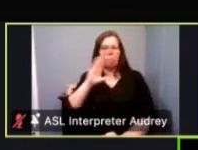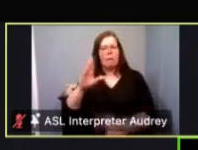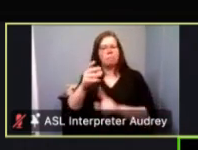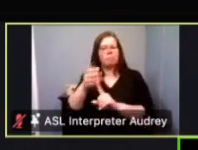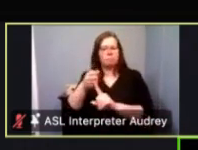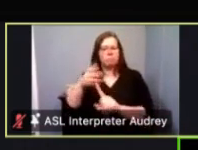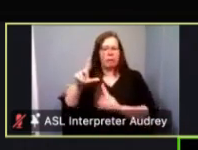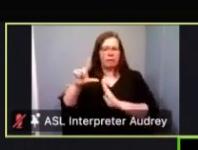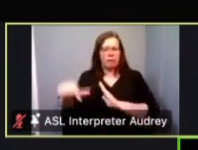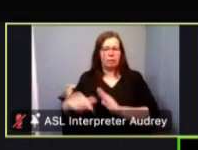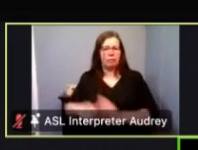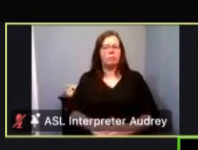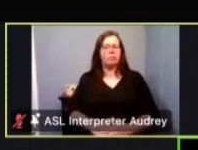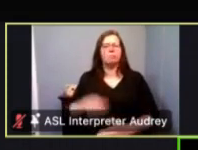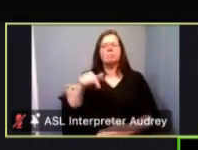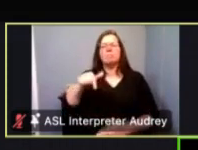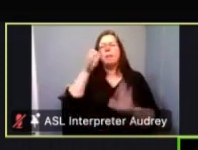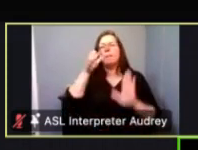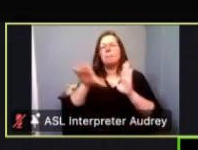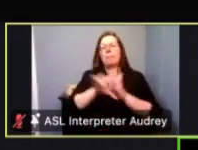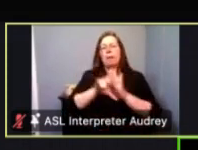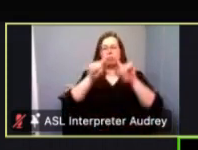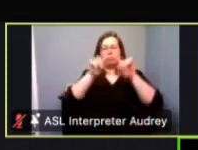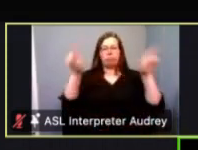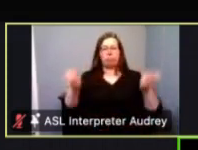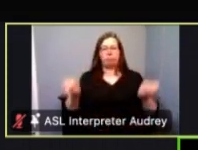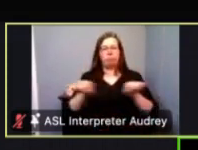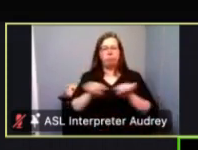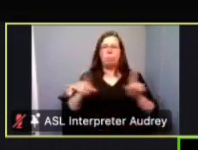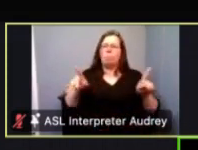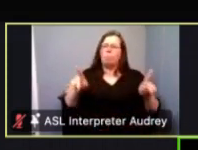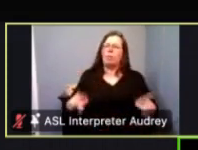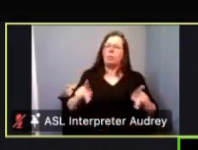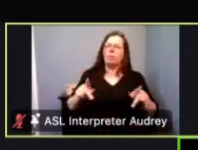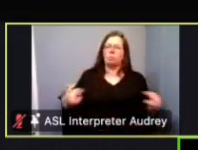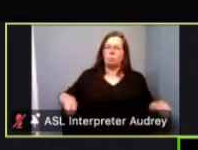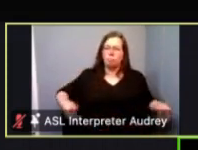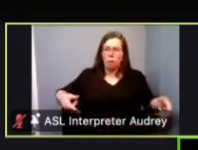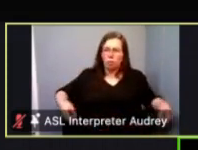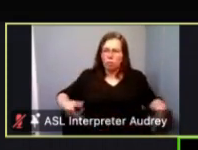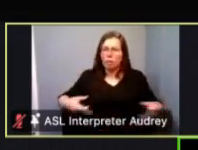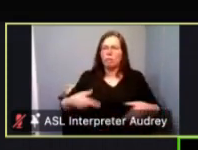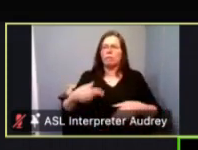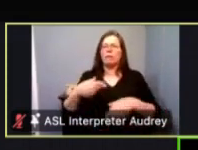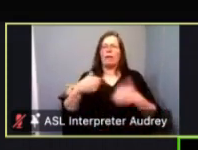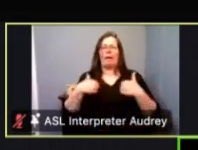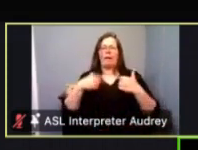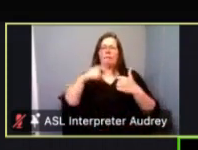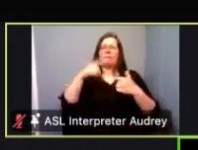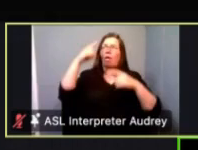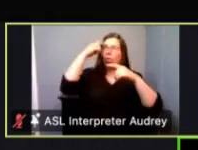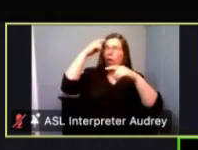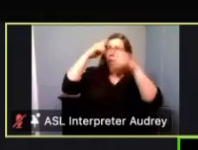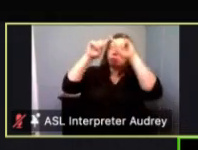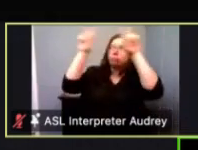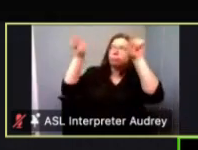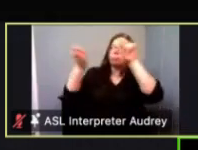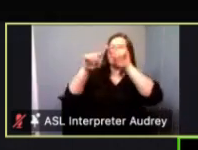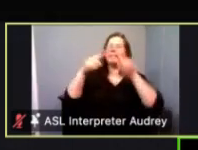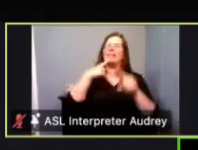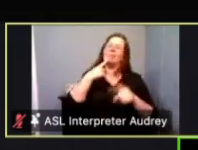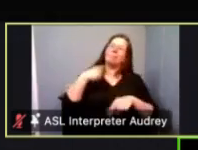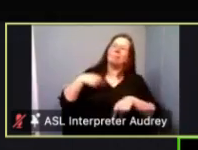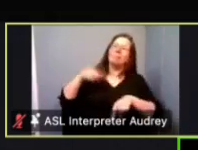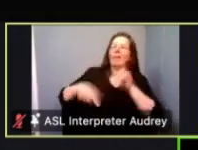The picture on this slide is a person in a wheelchair with some thought bubbles that say, "I will never get a job. I'm not good enough.